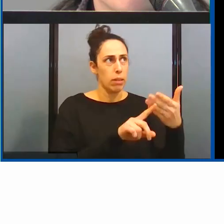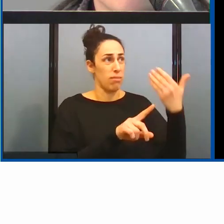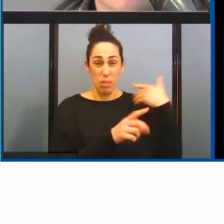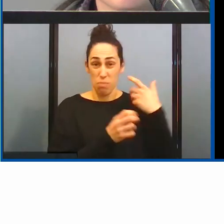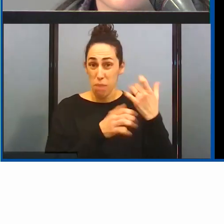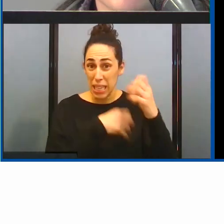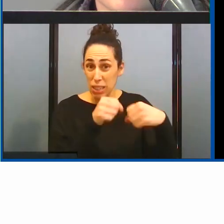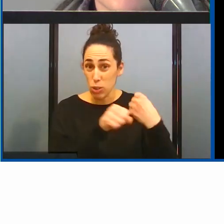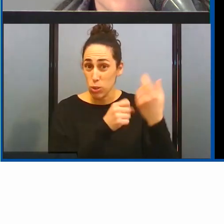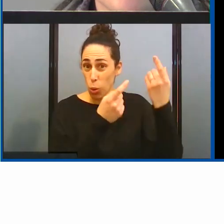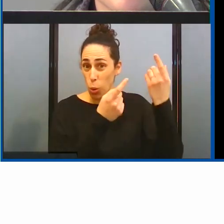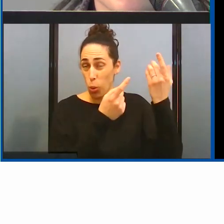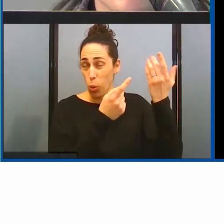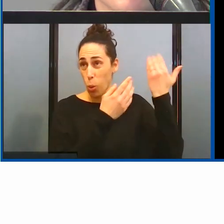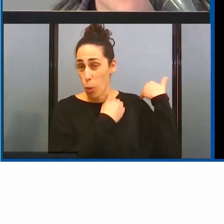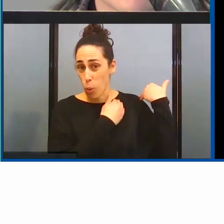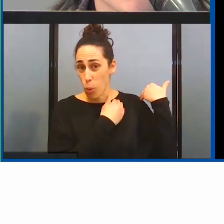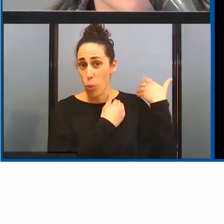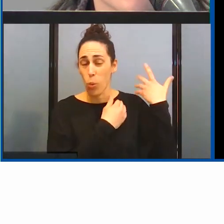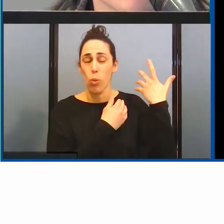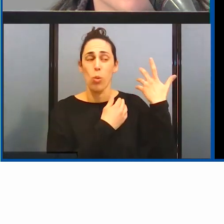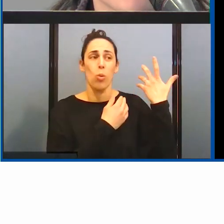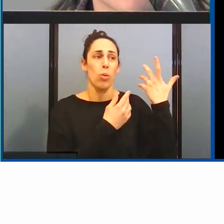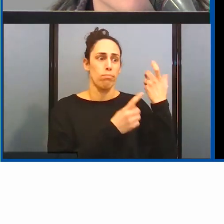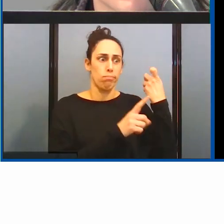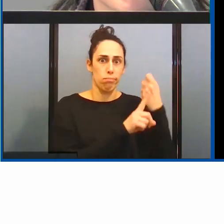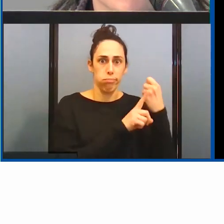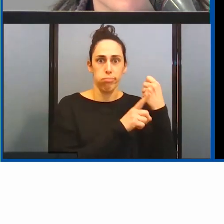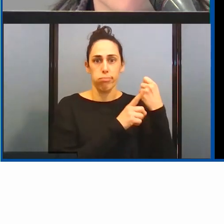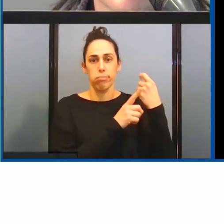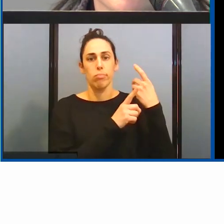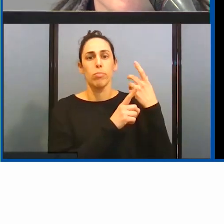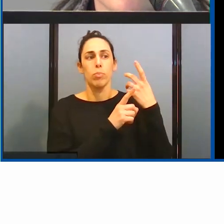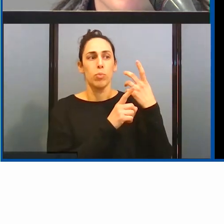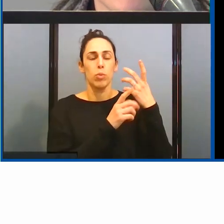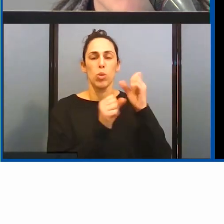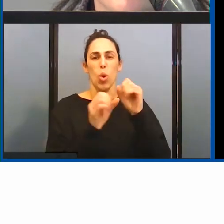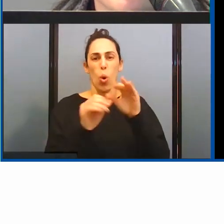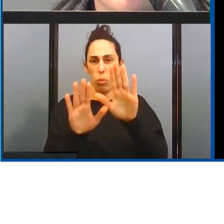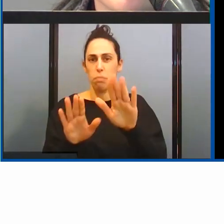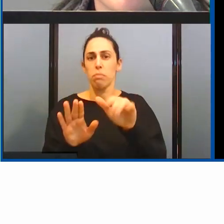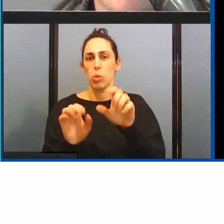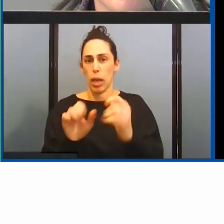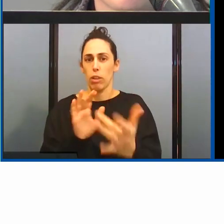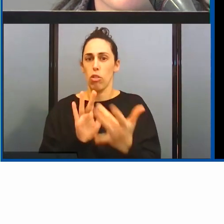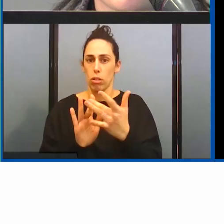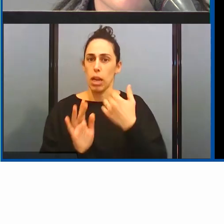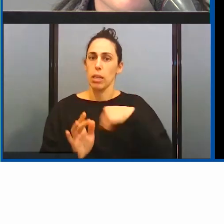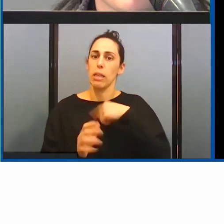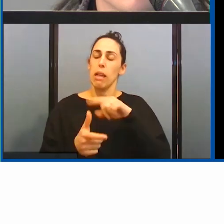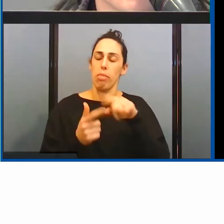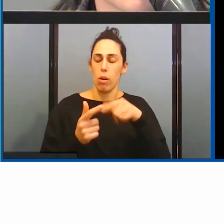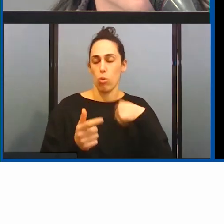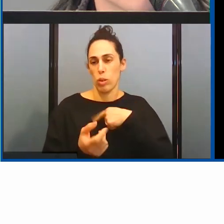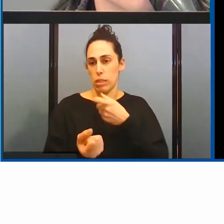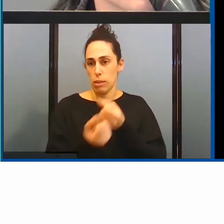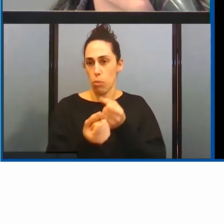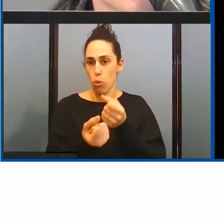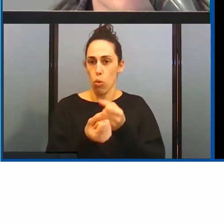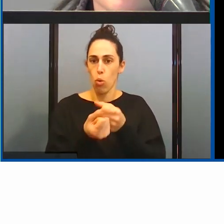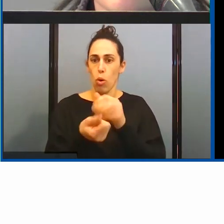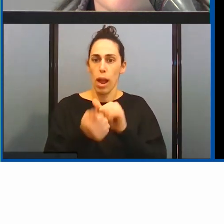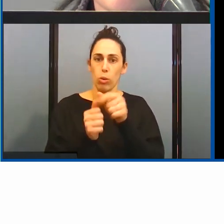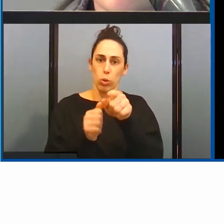out. So we do help a lot of people navigate that, and we have a lot of information on our website about that. So I just want to iterate that the